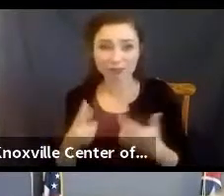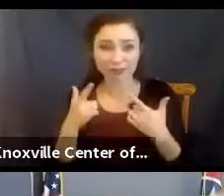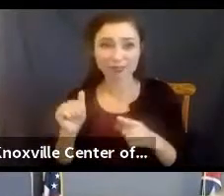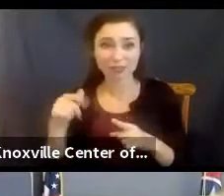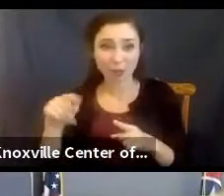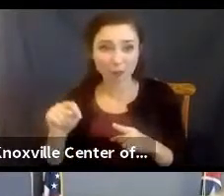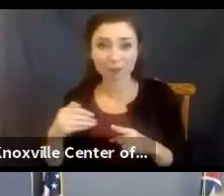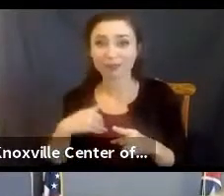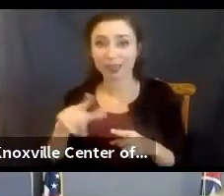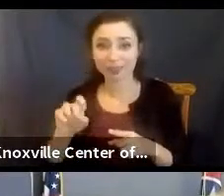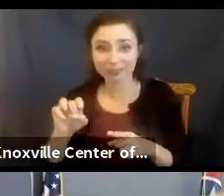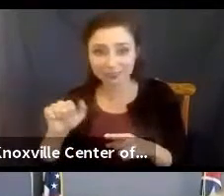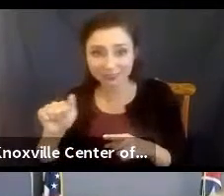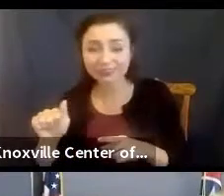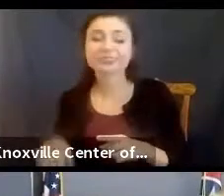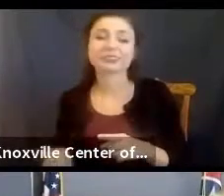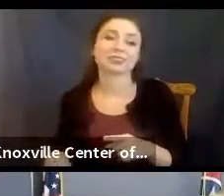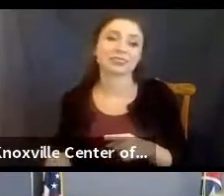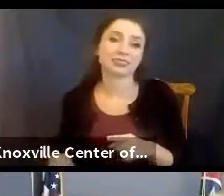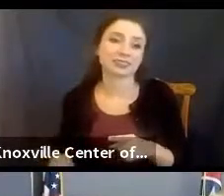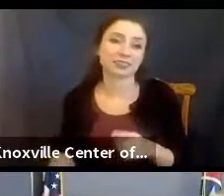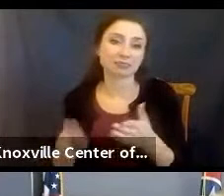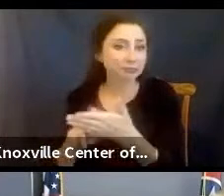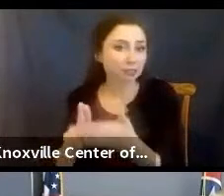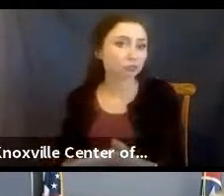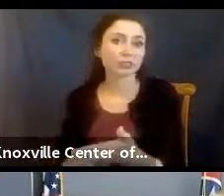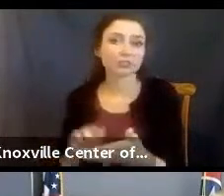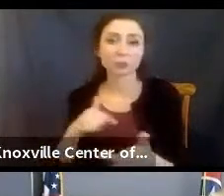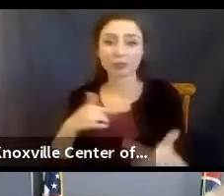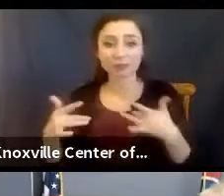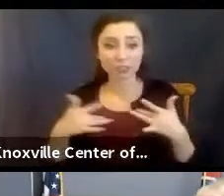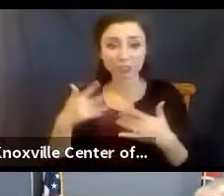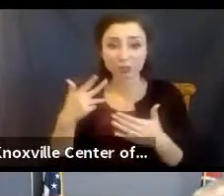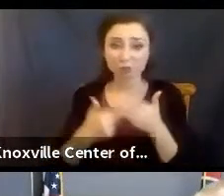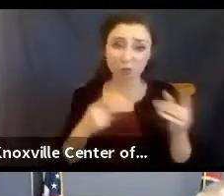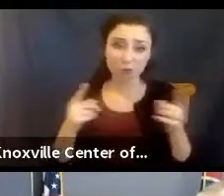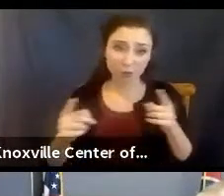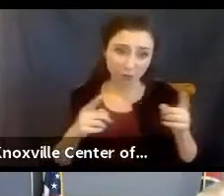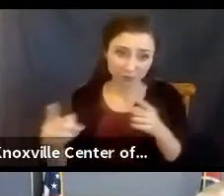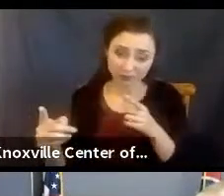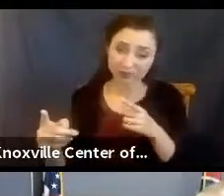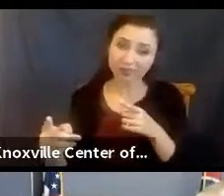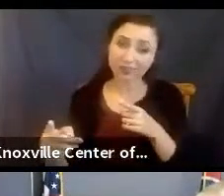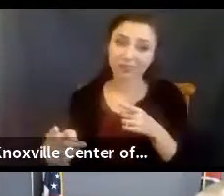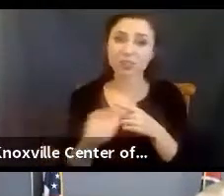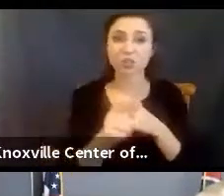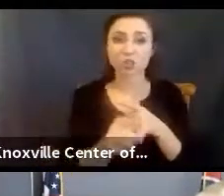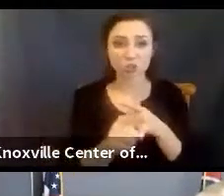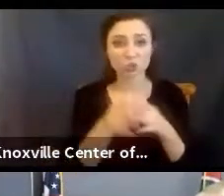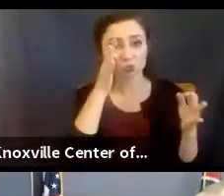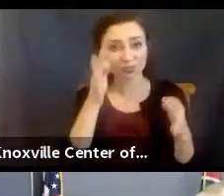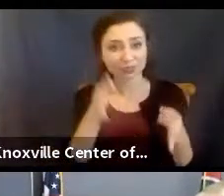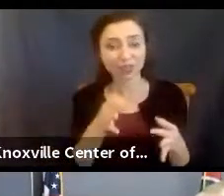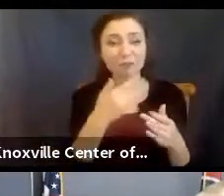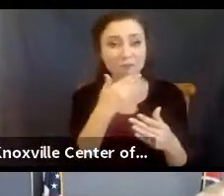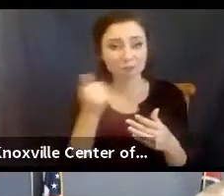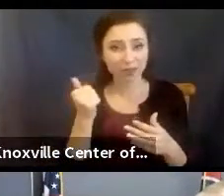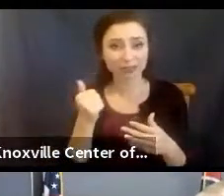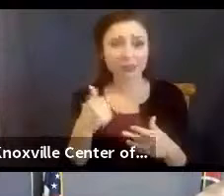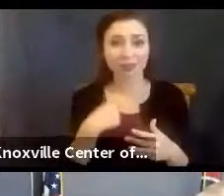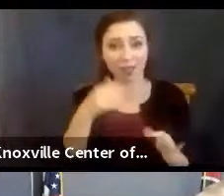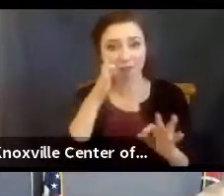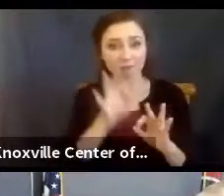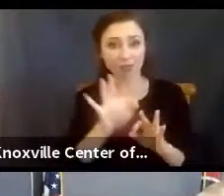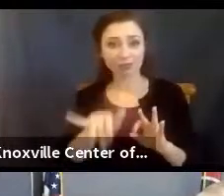lease. So I can have concerns on both sides. But you will do what is best, is what I have